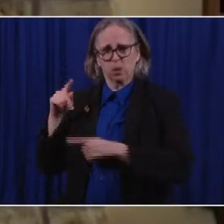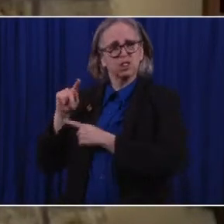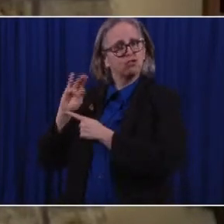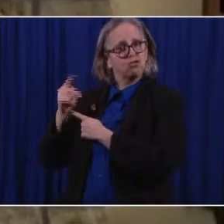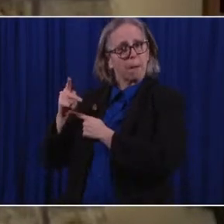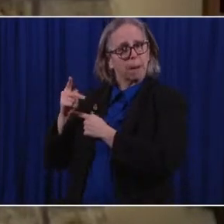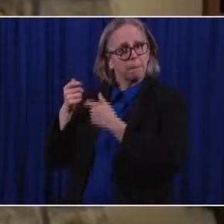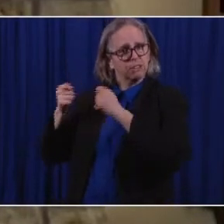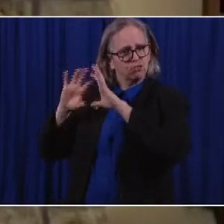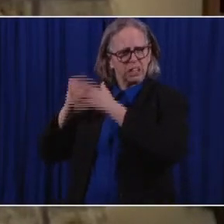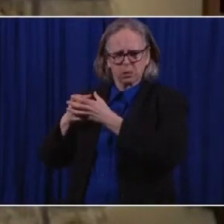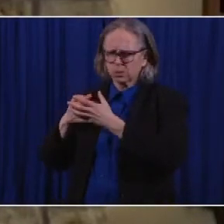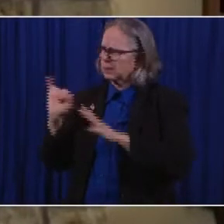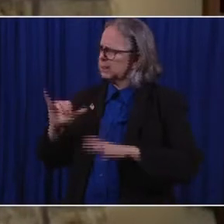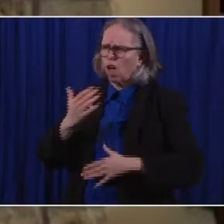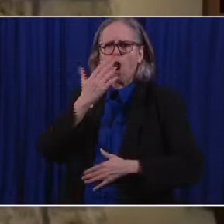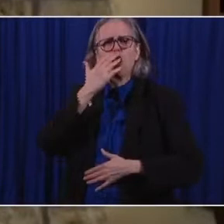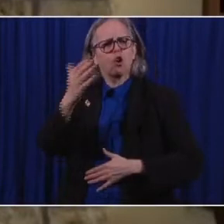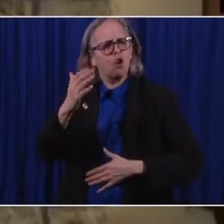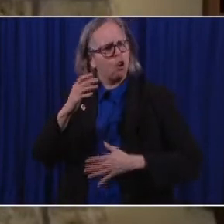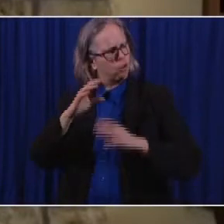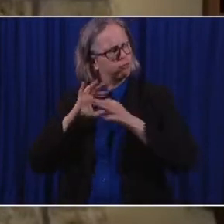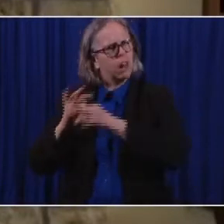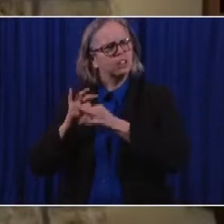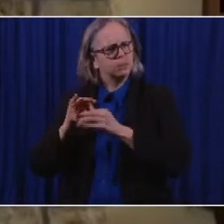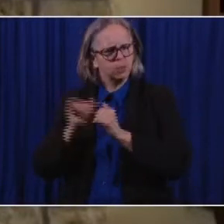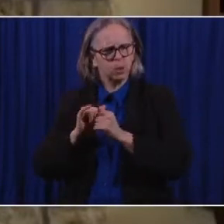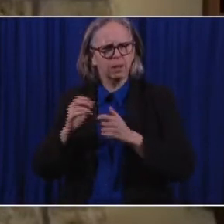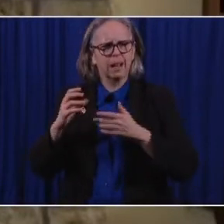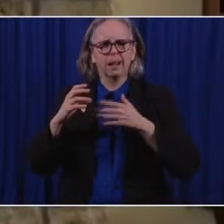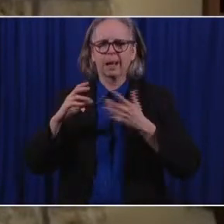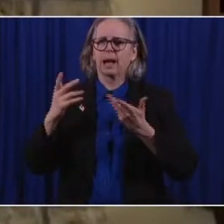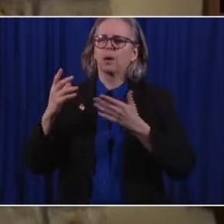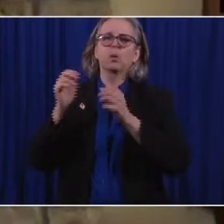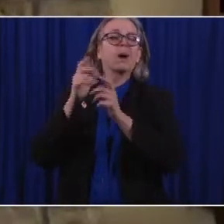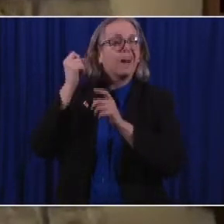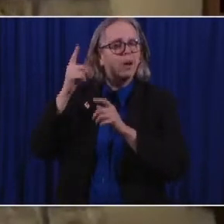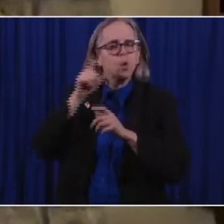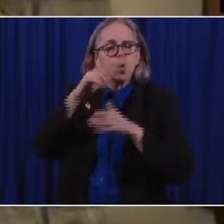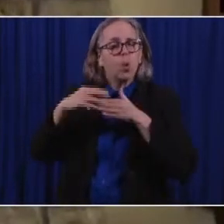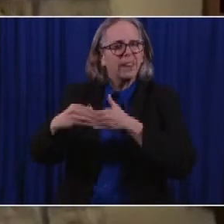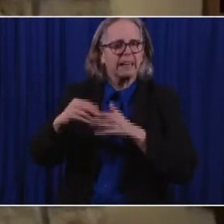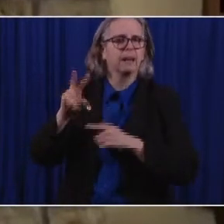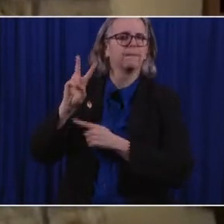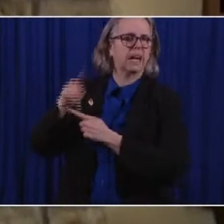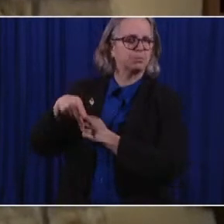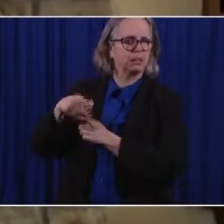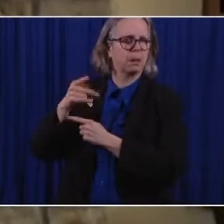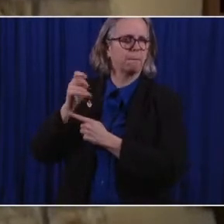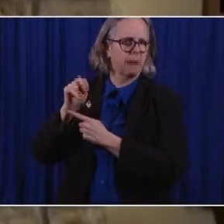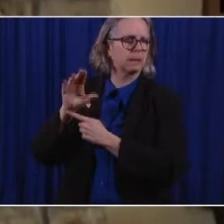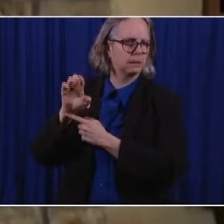president. So I look forward to the continuing good relationship with the new administration.